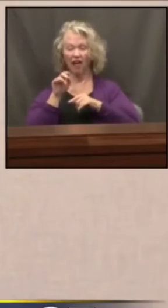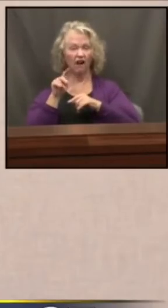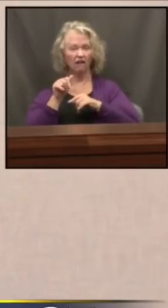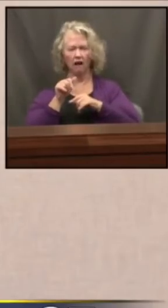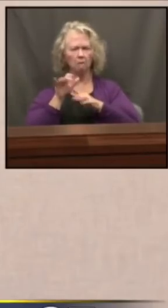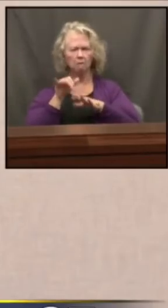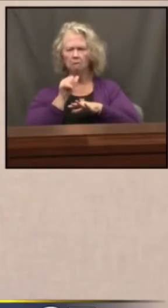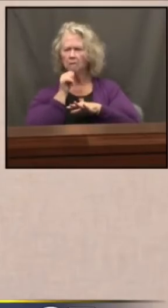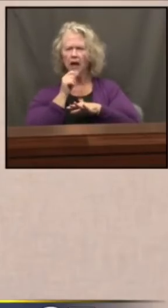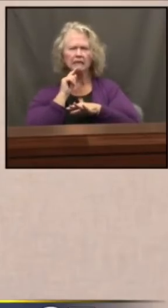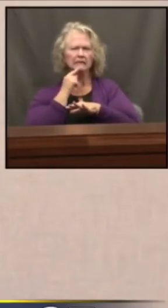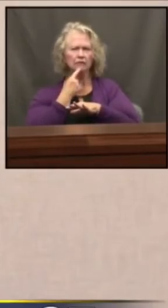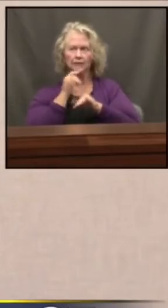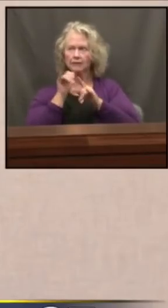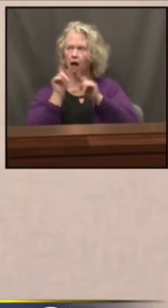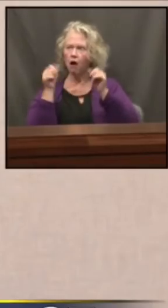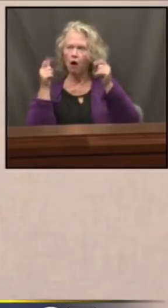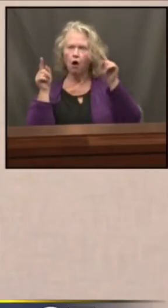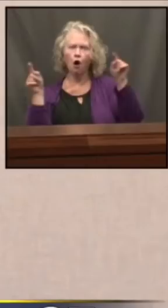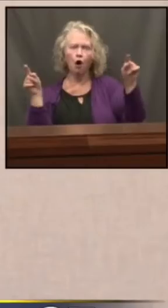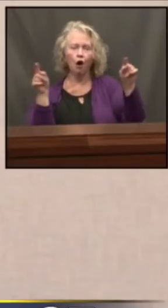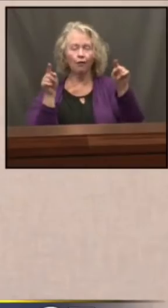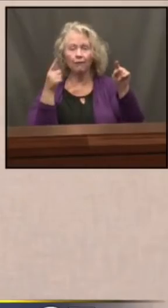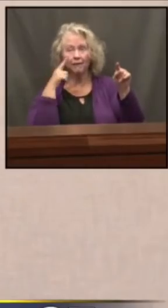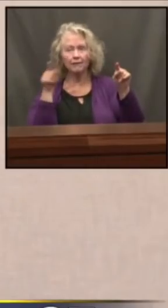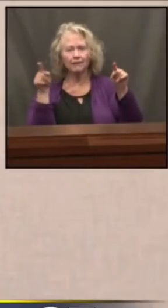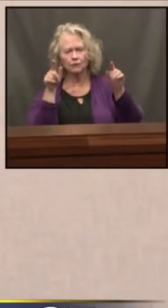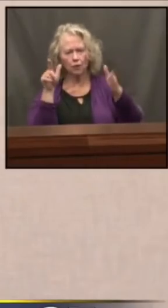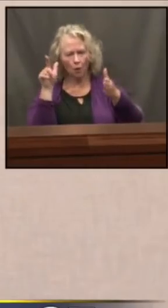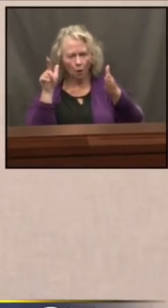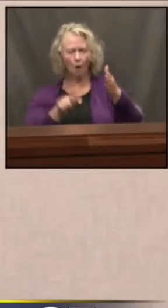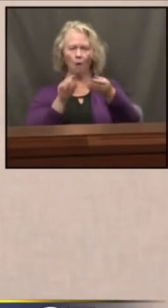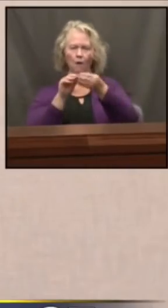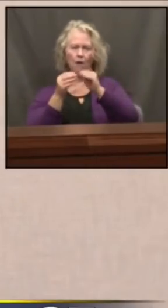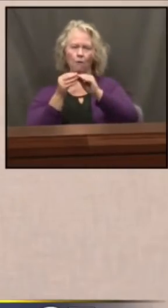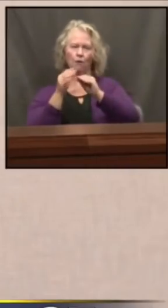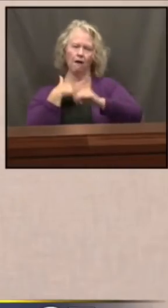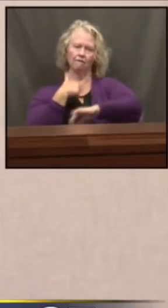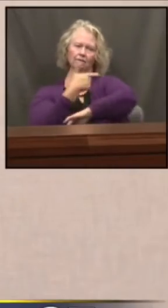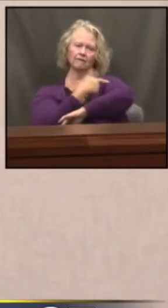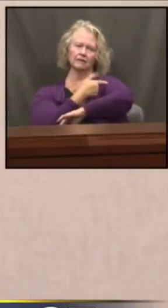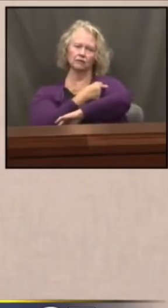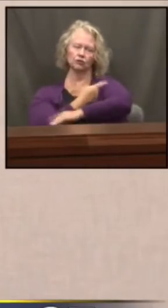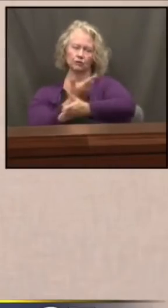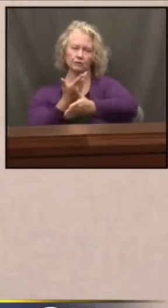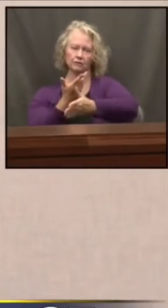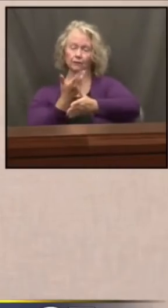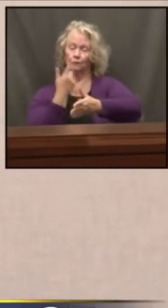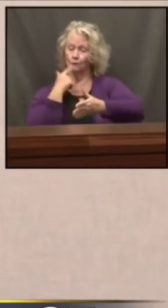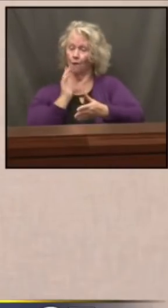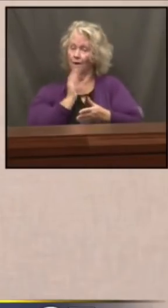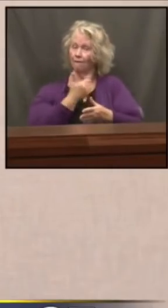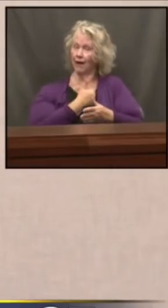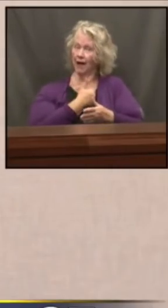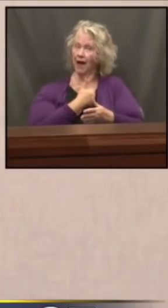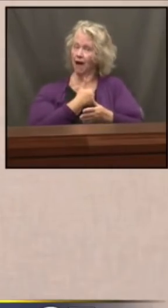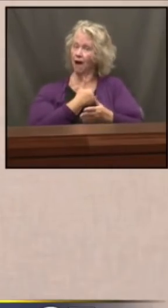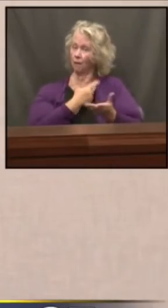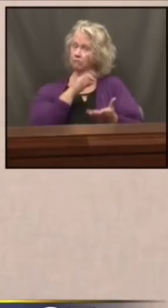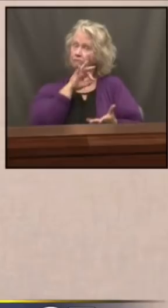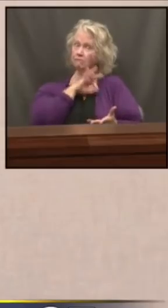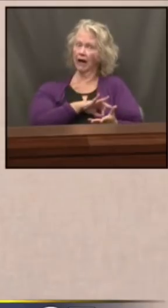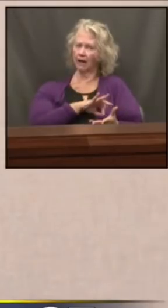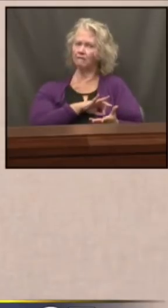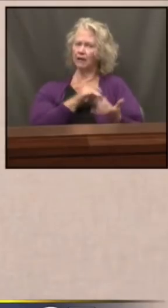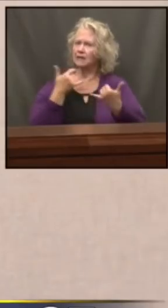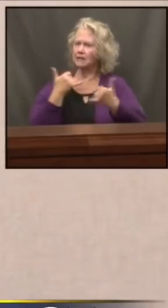hit states that have very low vaccination rates. So I think our gains are still to be felt,